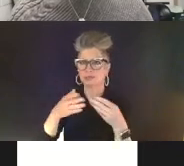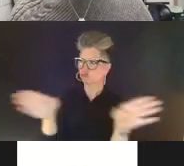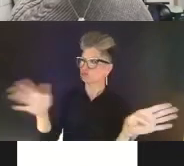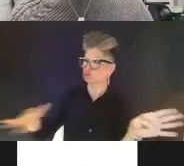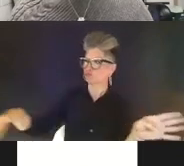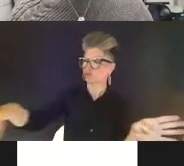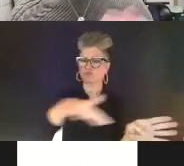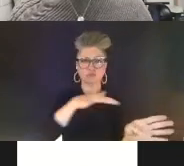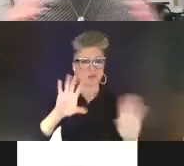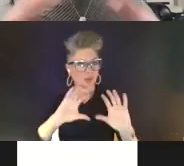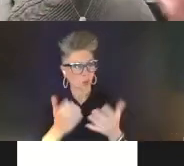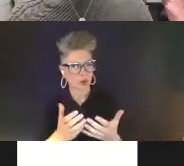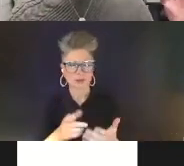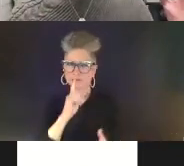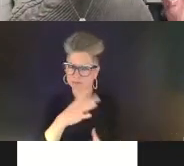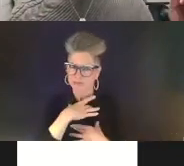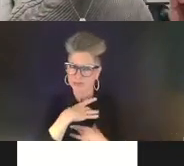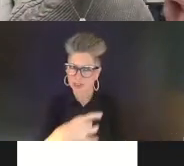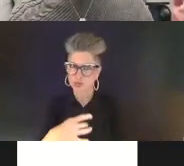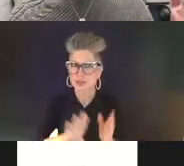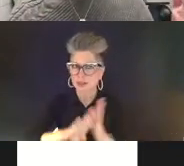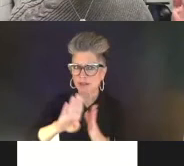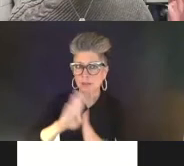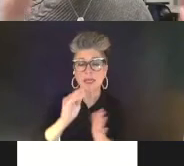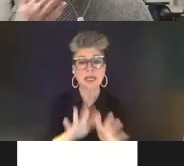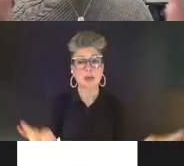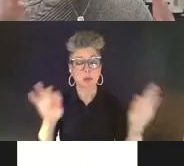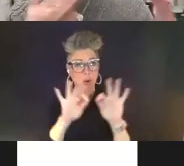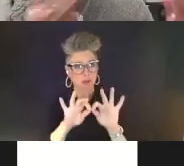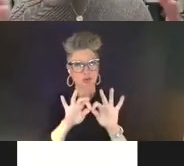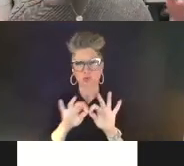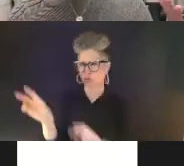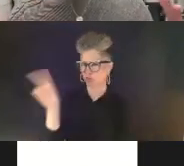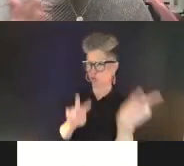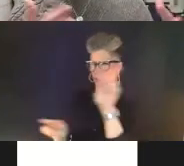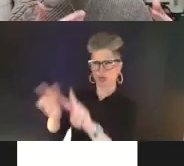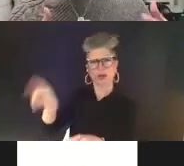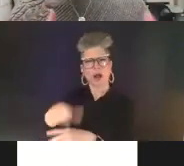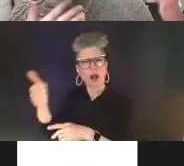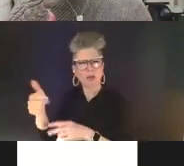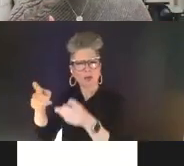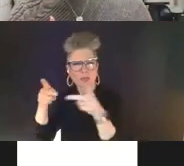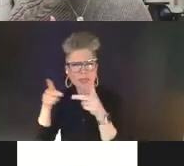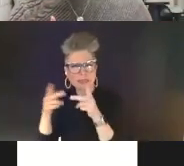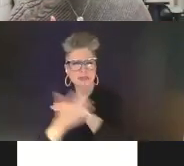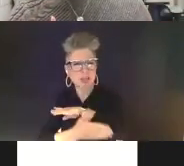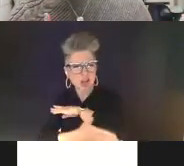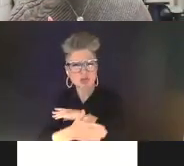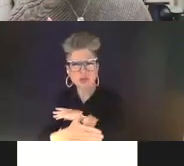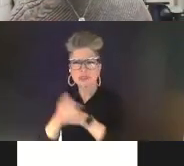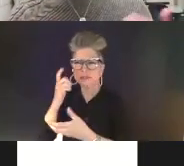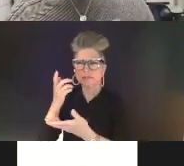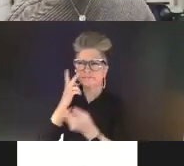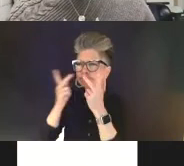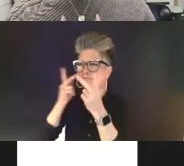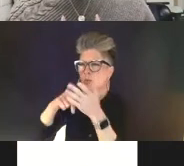development. And I think it's important, again, to look outside of our own walls to say what's happening in other places. And I want to start with just looking at